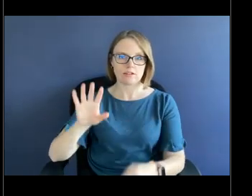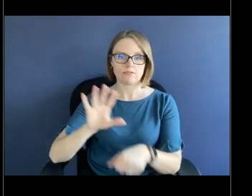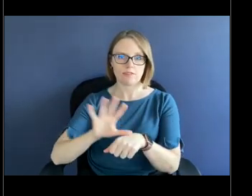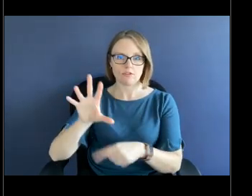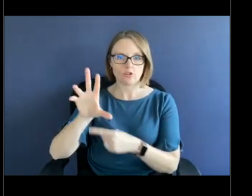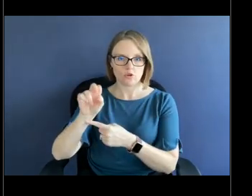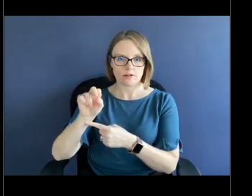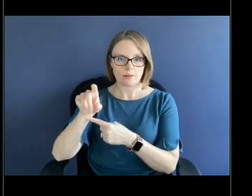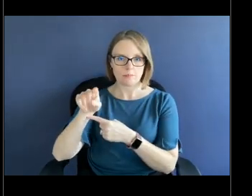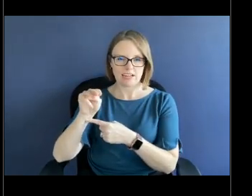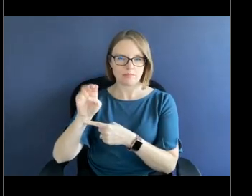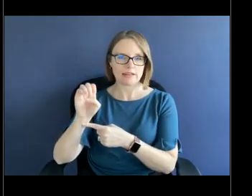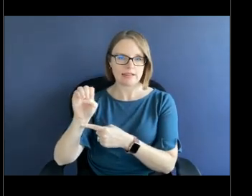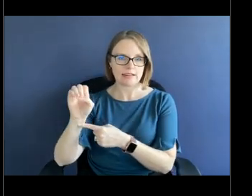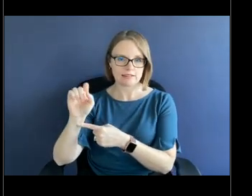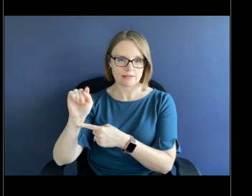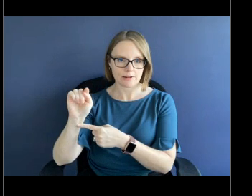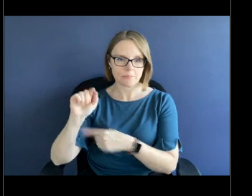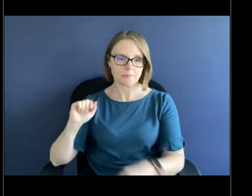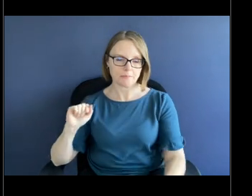Eastern.